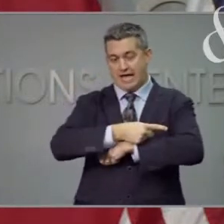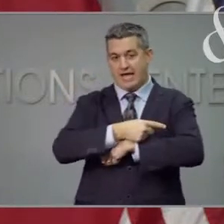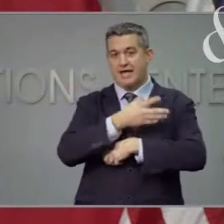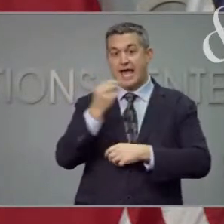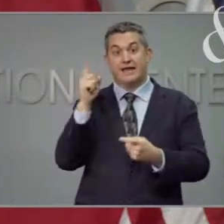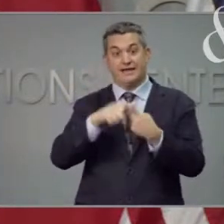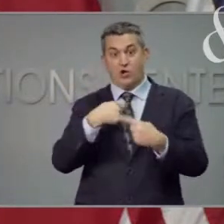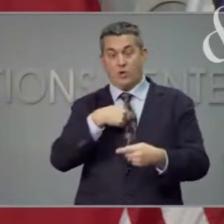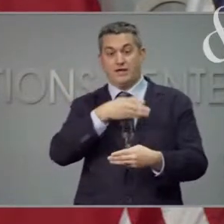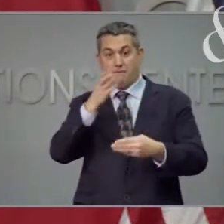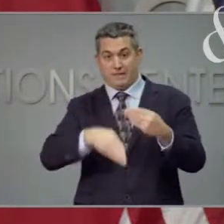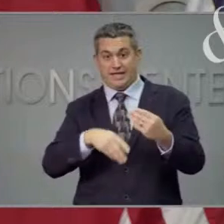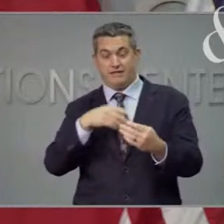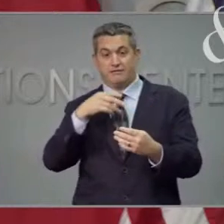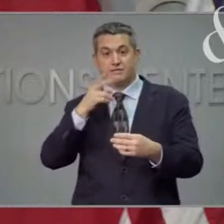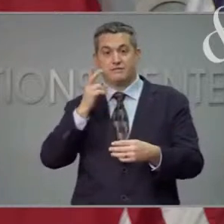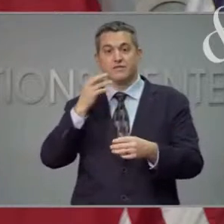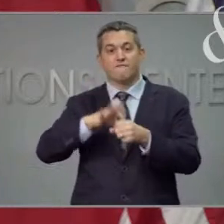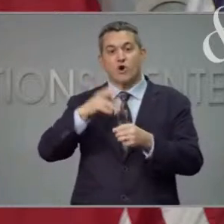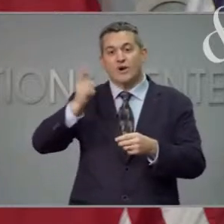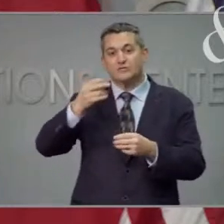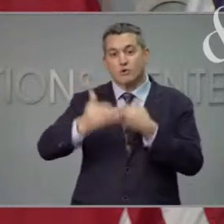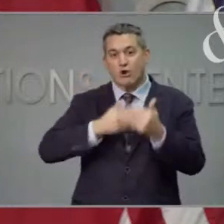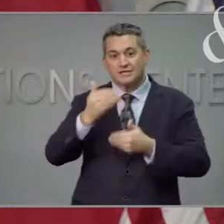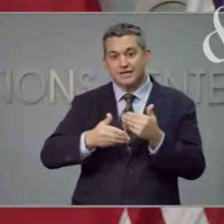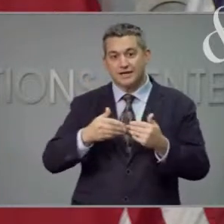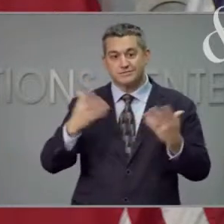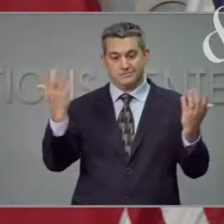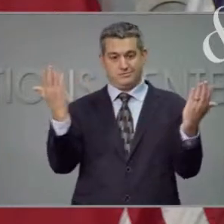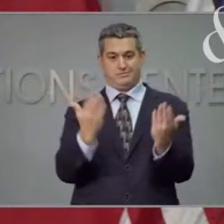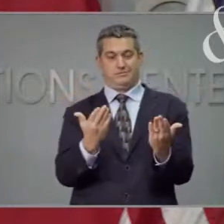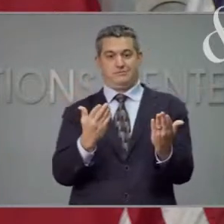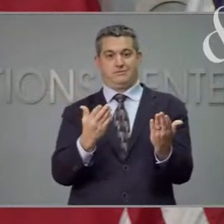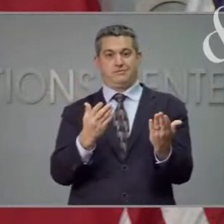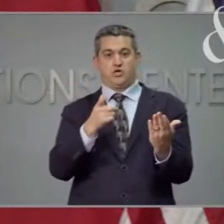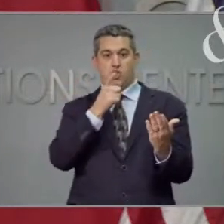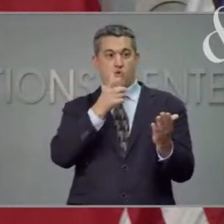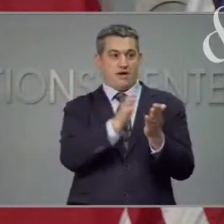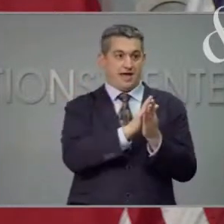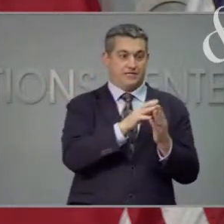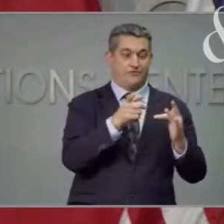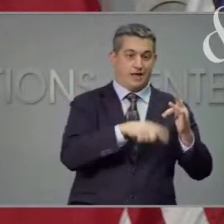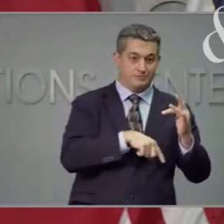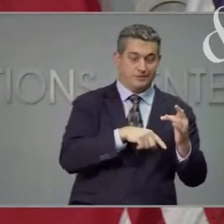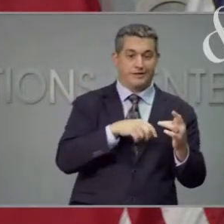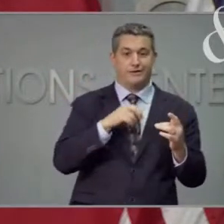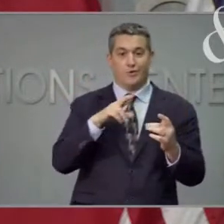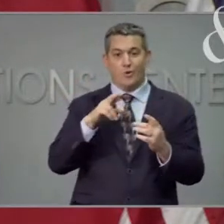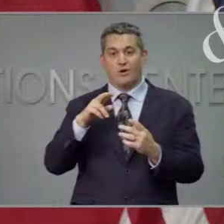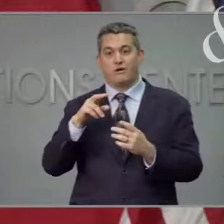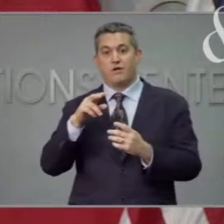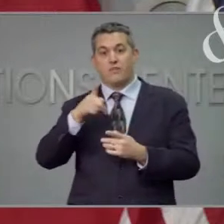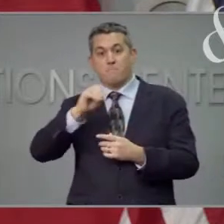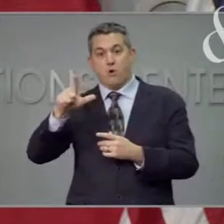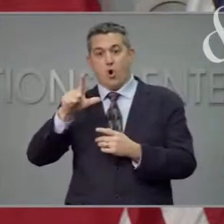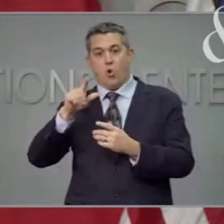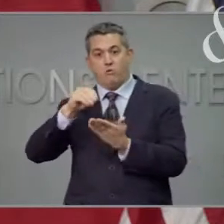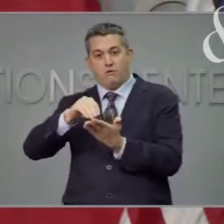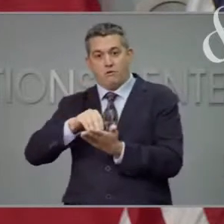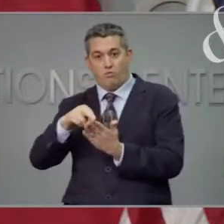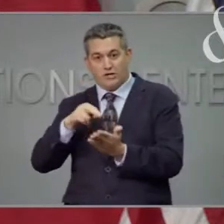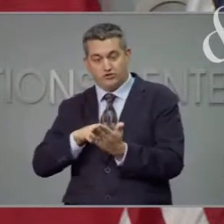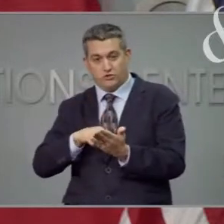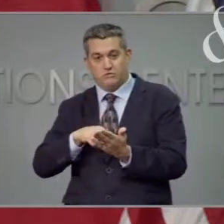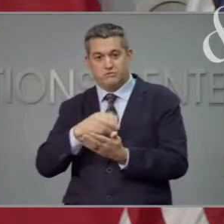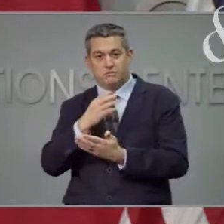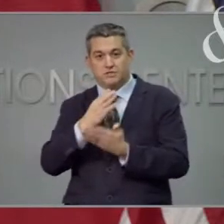And until we complete the voter history process where we upload the poll book data, which